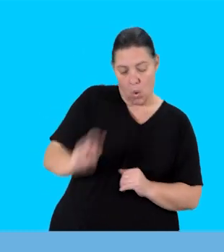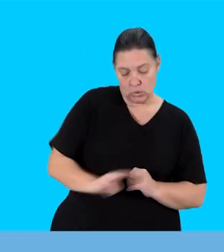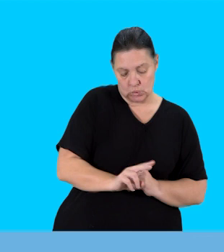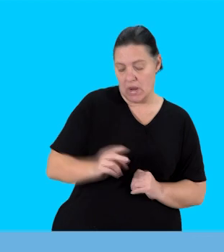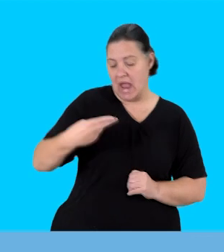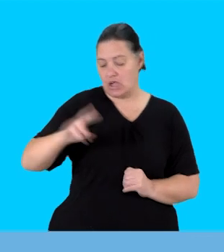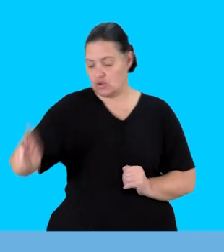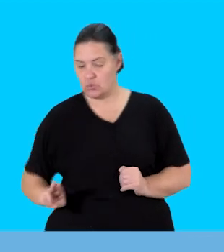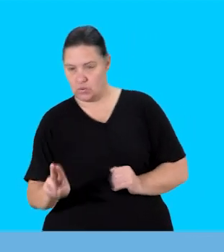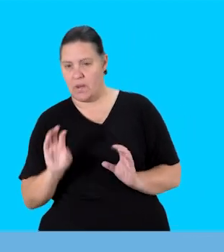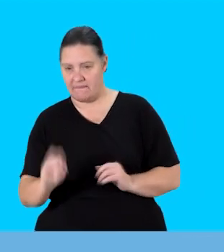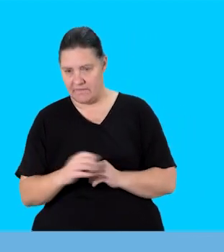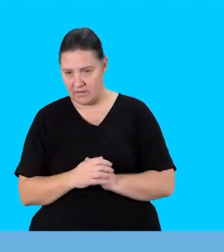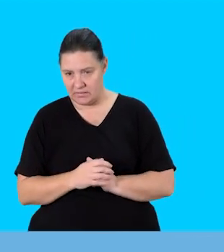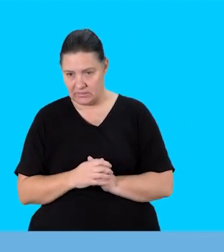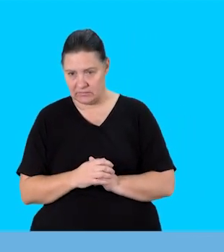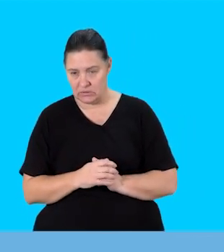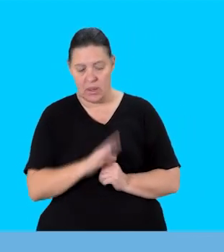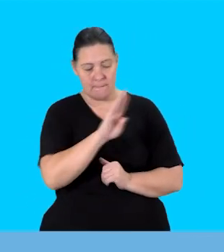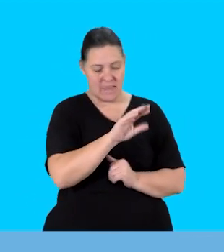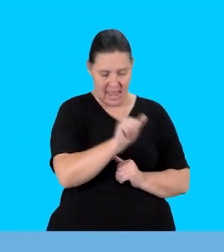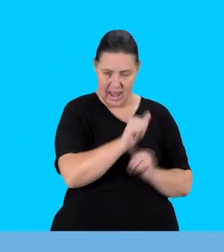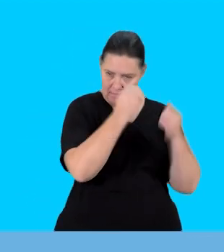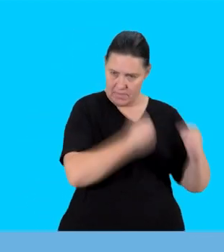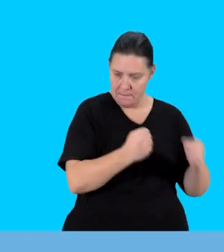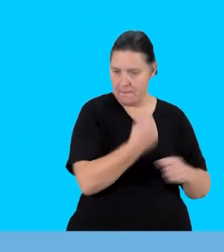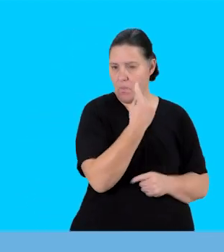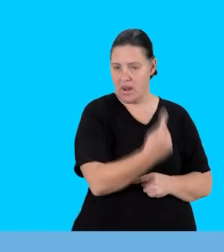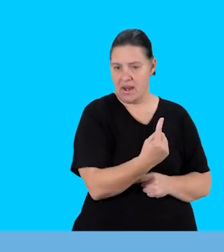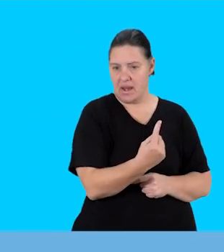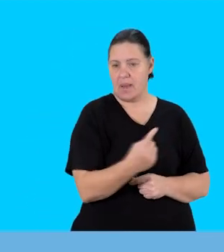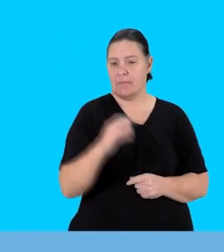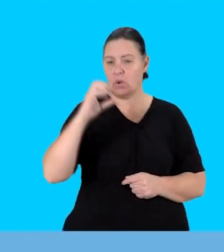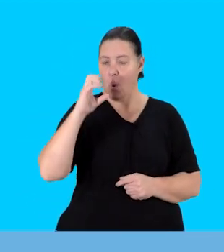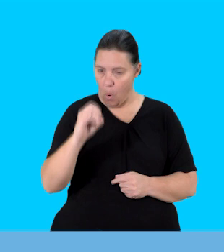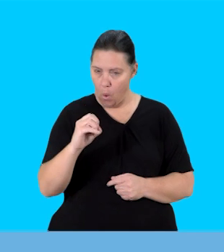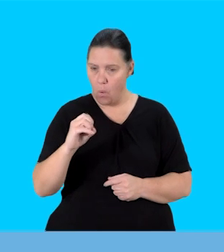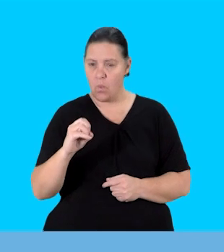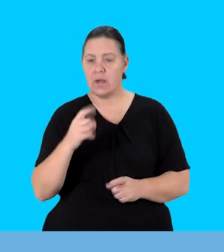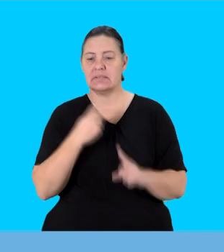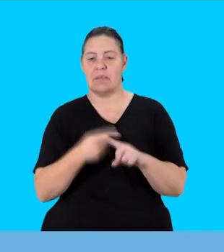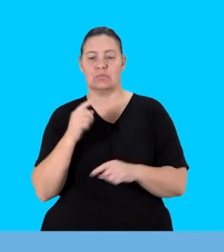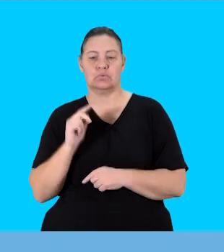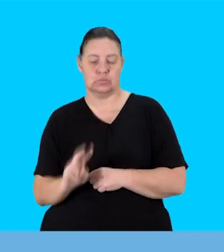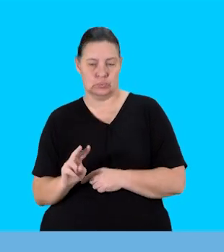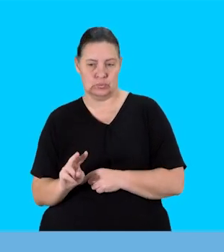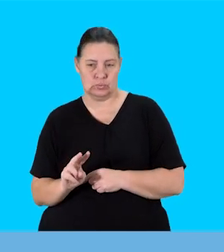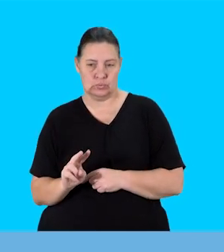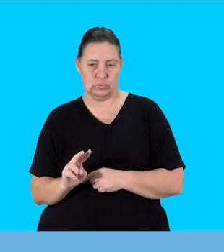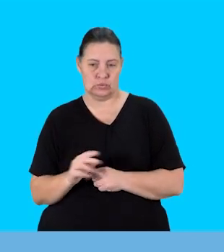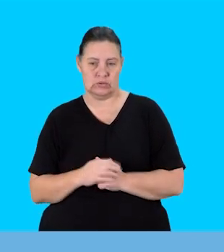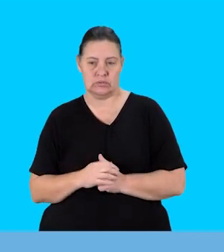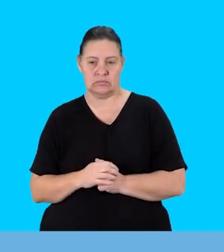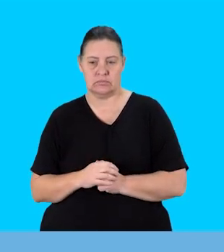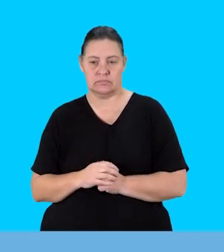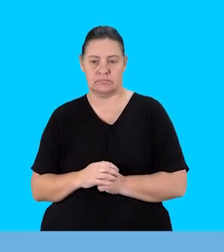everything inside the bracket. So the Pa will remain as 1, but then the O will be multiplied by the 2.